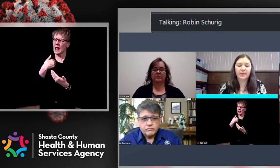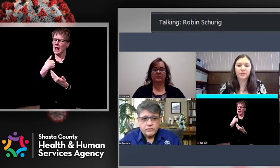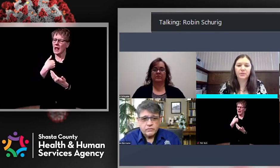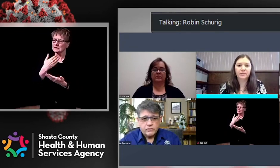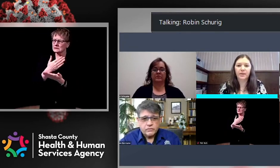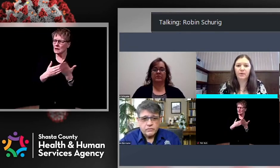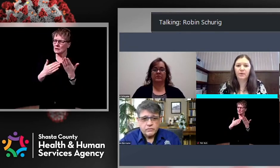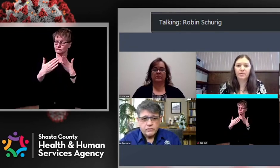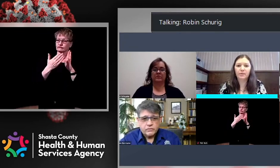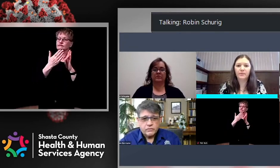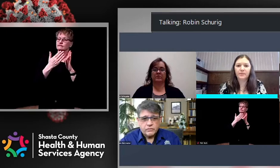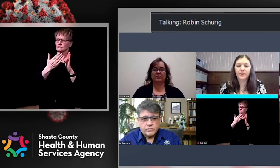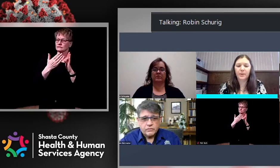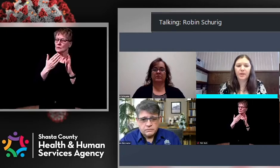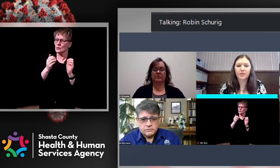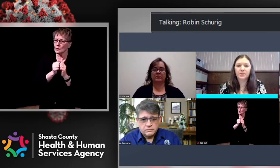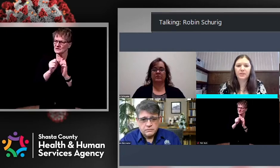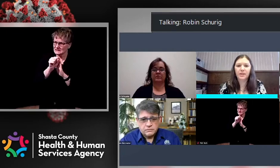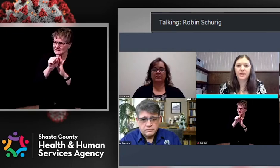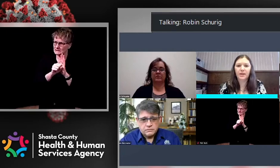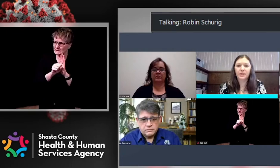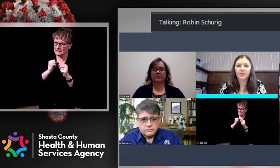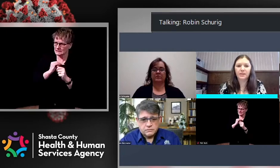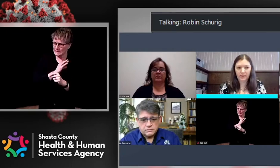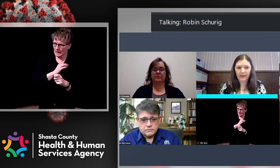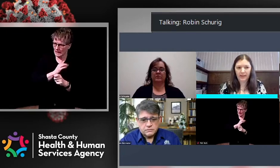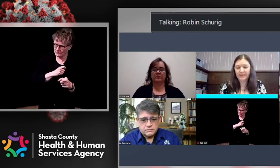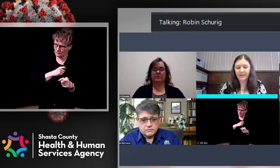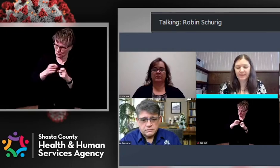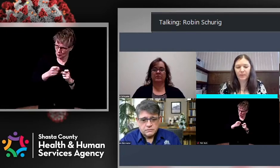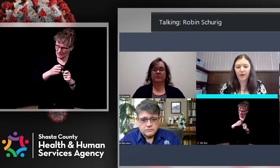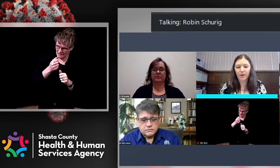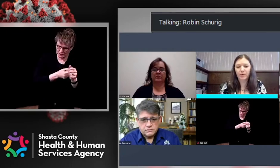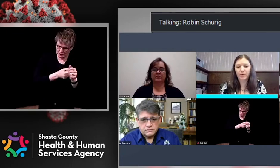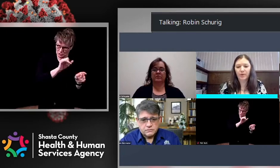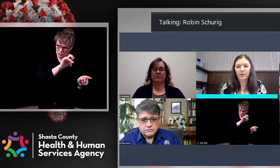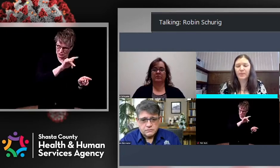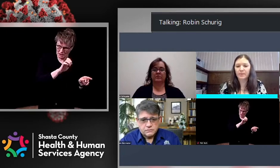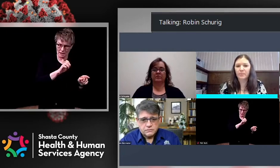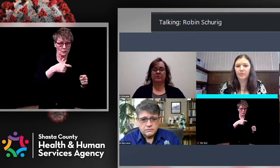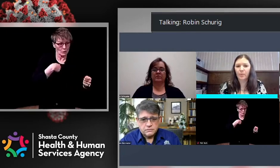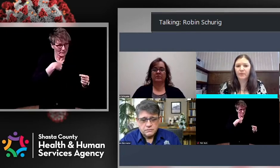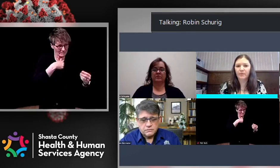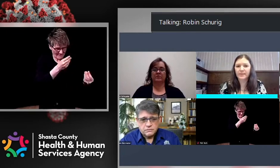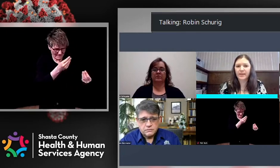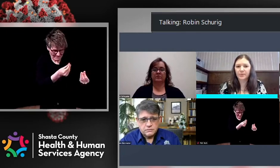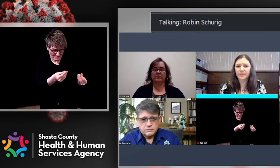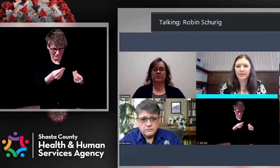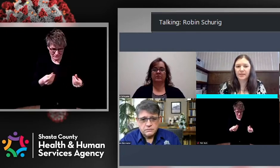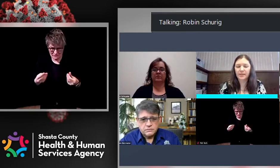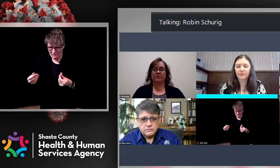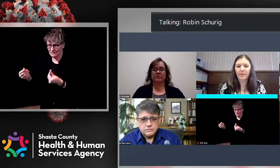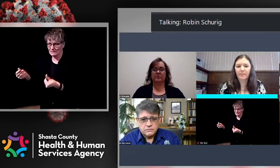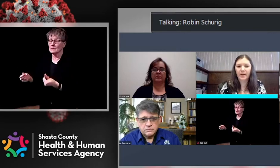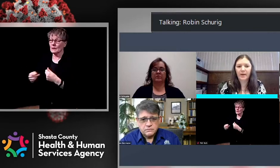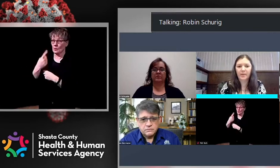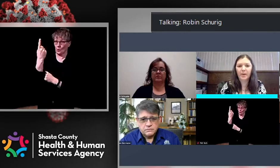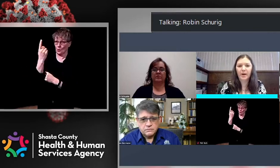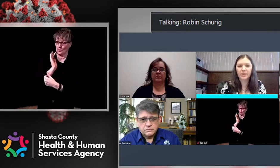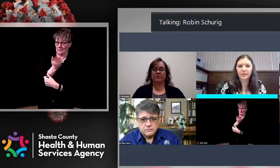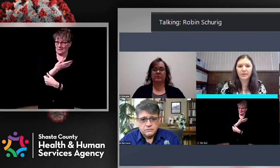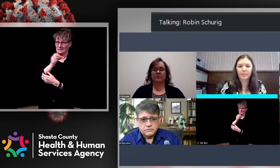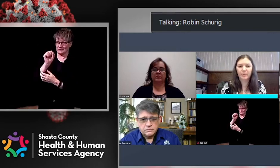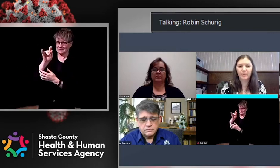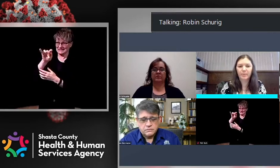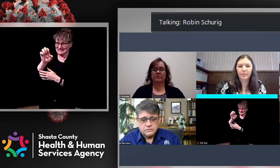people have been scheduling at all of the different locations and getting tested. We are moving. We did move one of our sites recently from